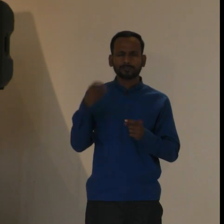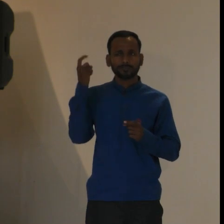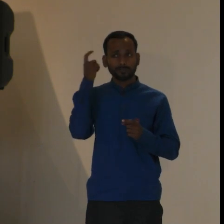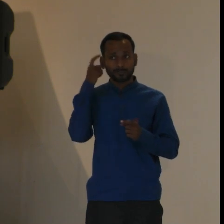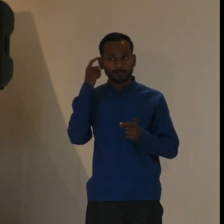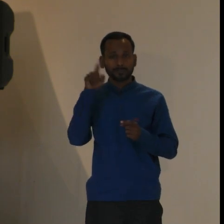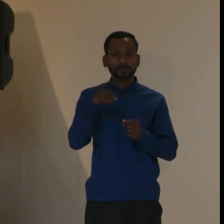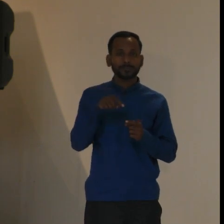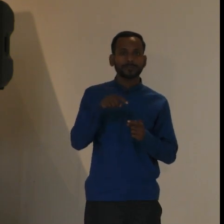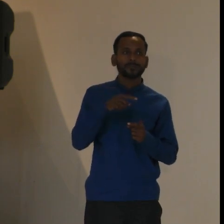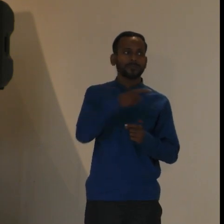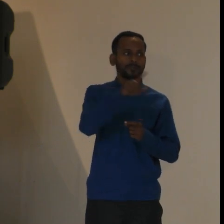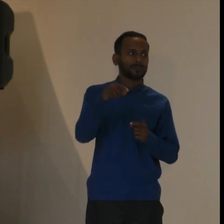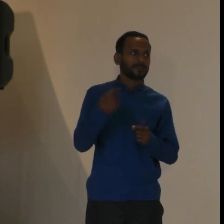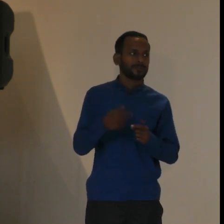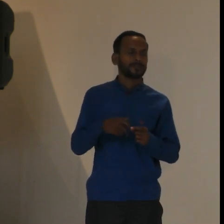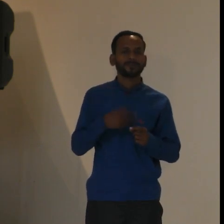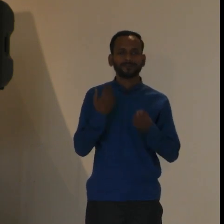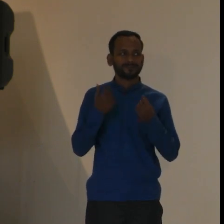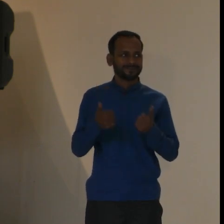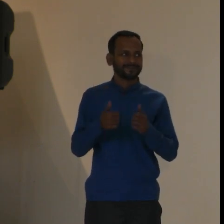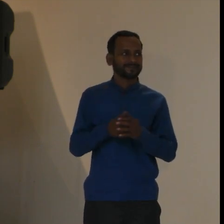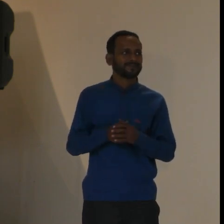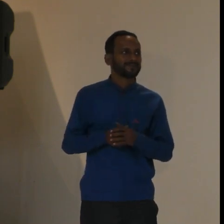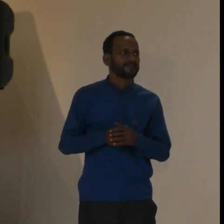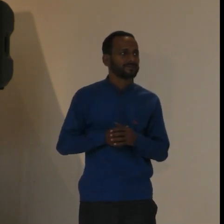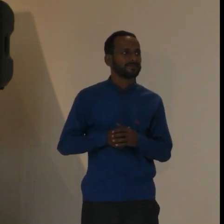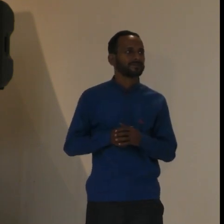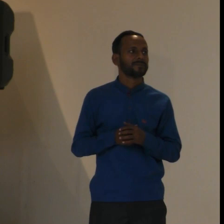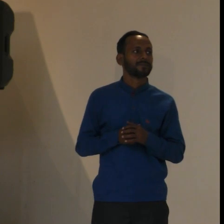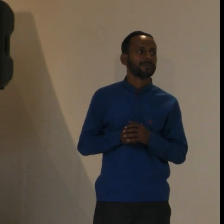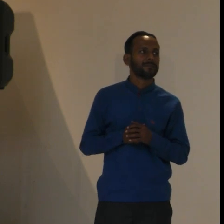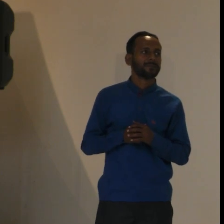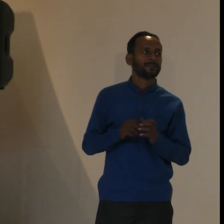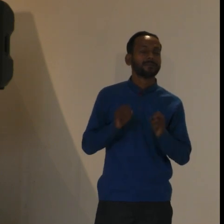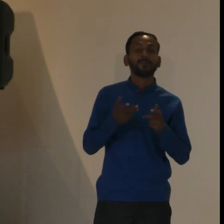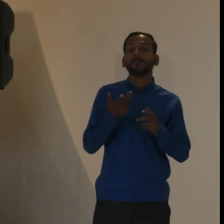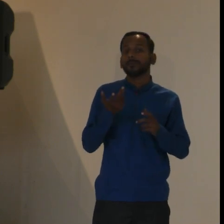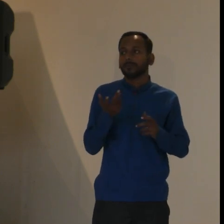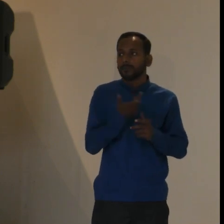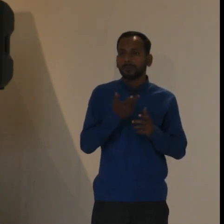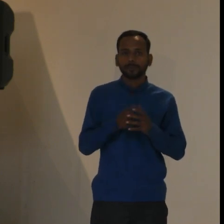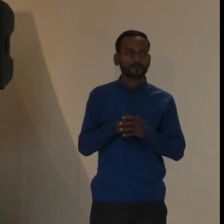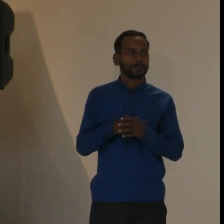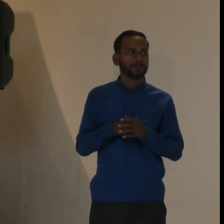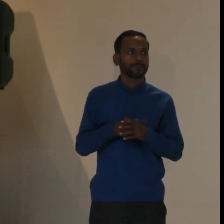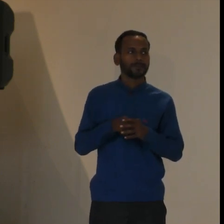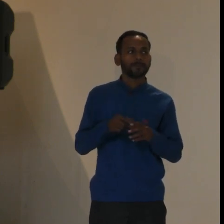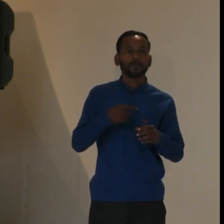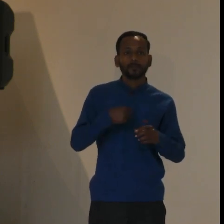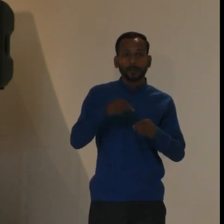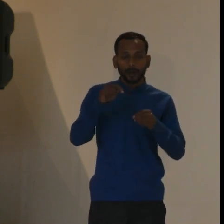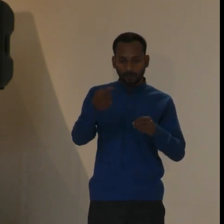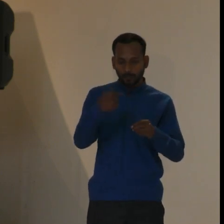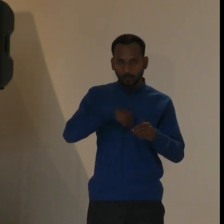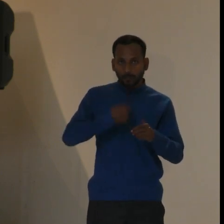and anyone will have these questions? Ouch. Right? Because, I mean, again, right, it's a question of faith. What